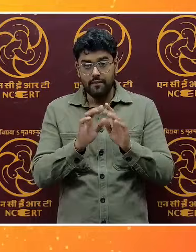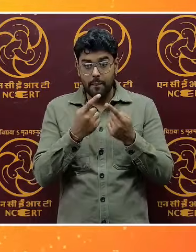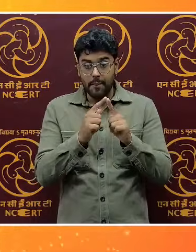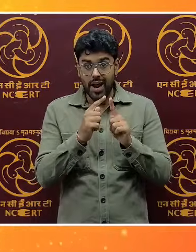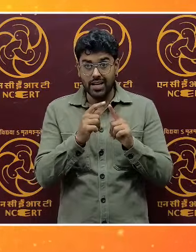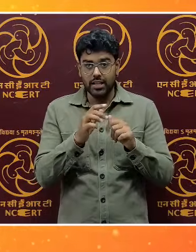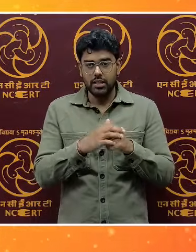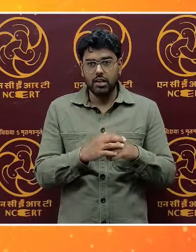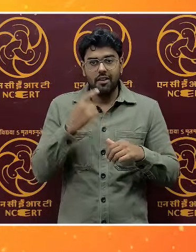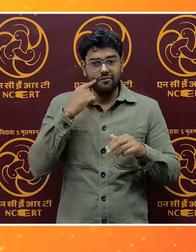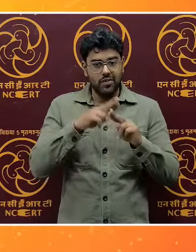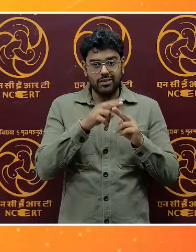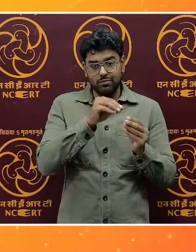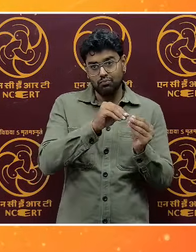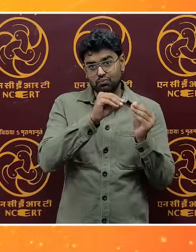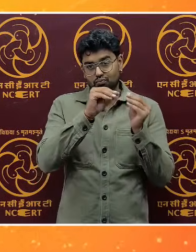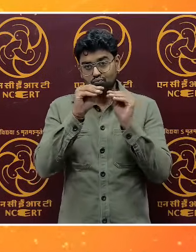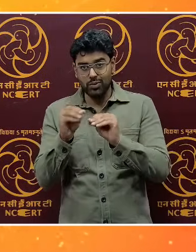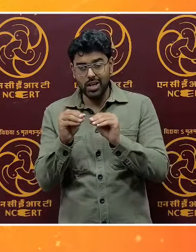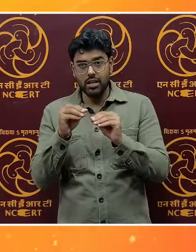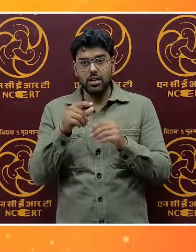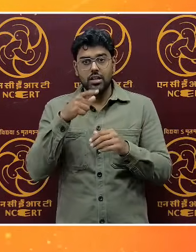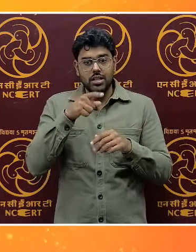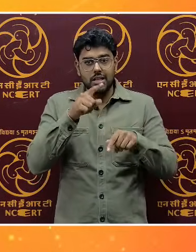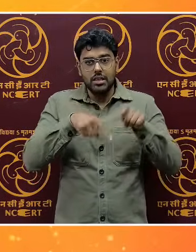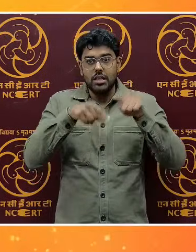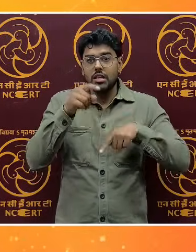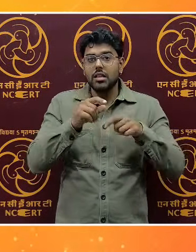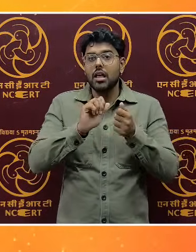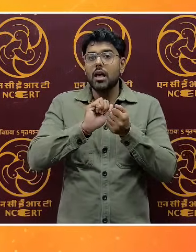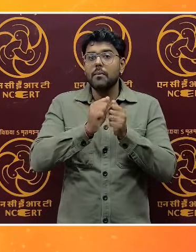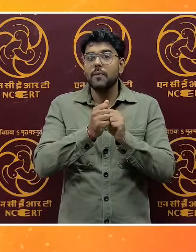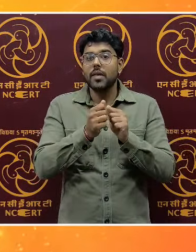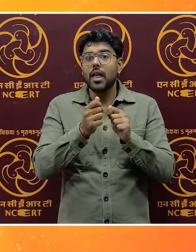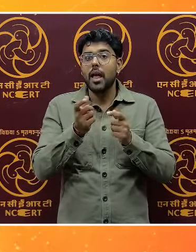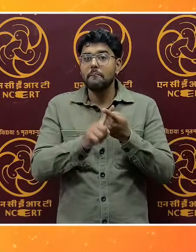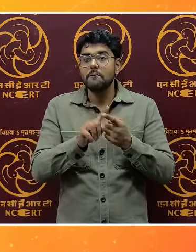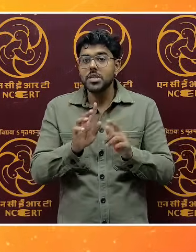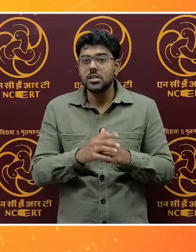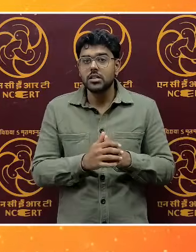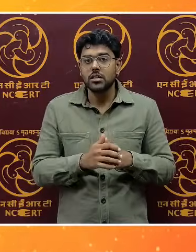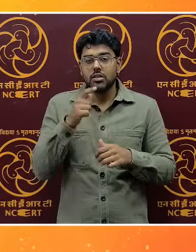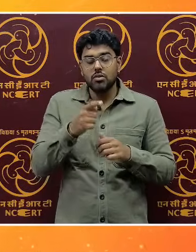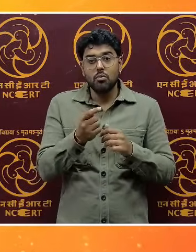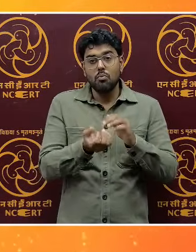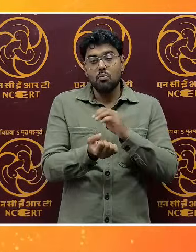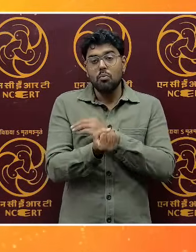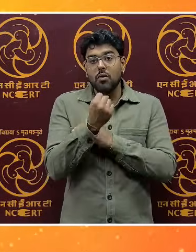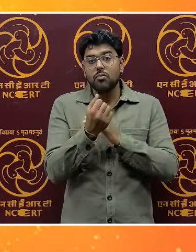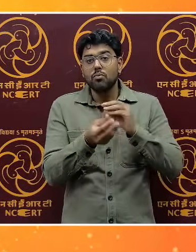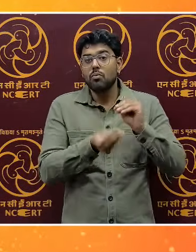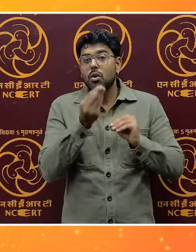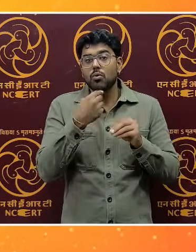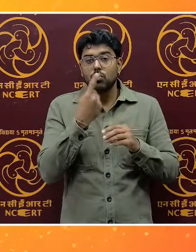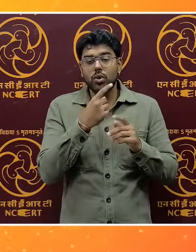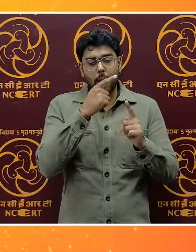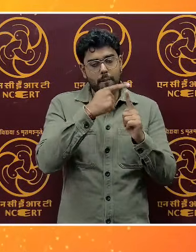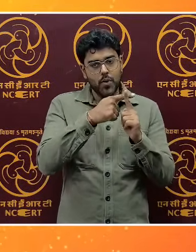given 1 electron. There is a variation in the charges. So which charge is more in this? Positive charge is